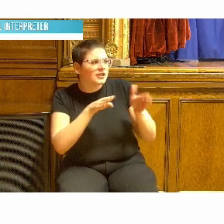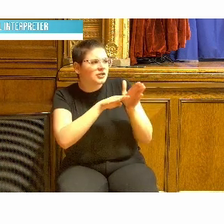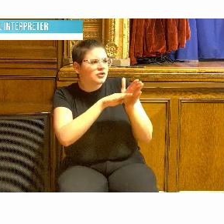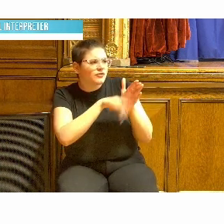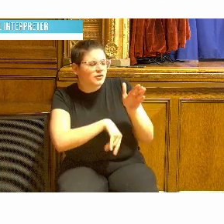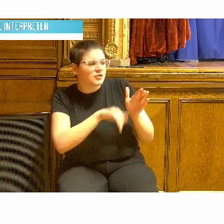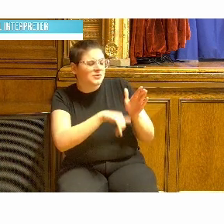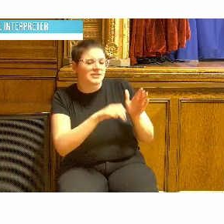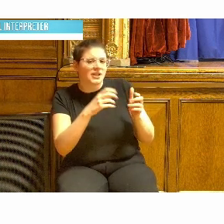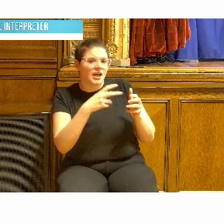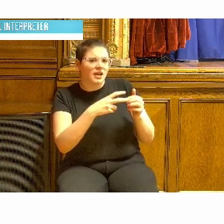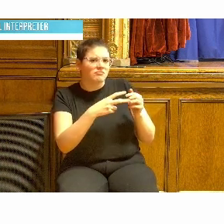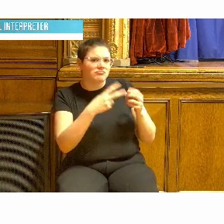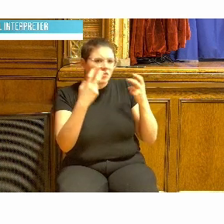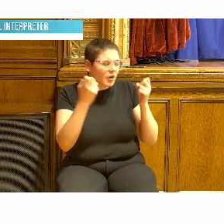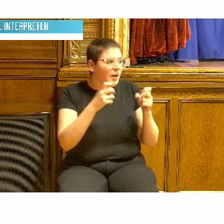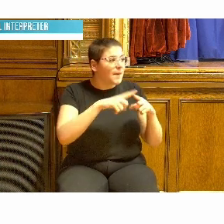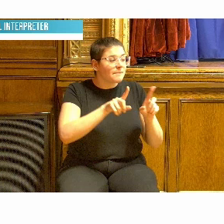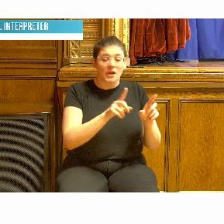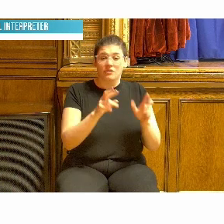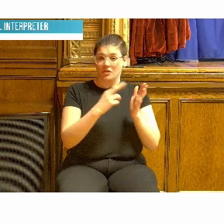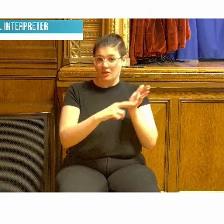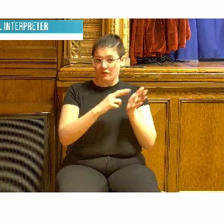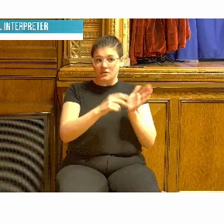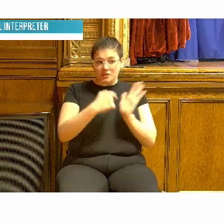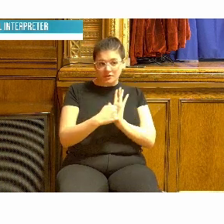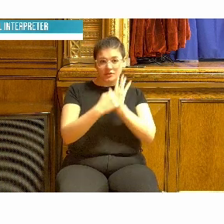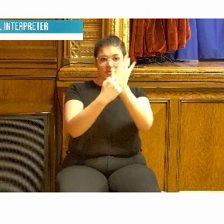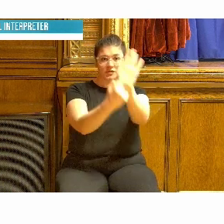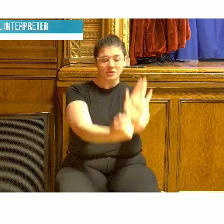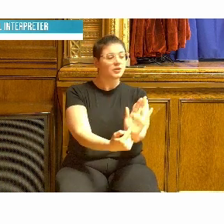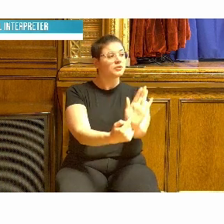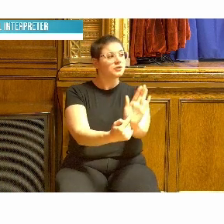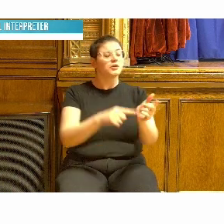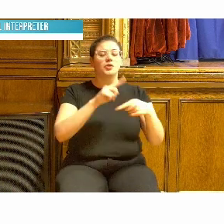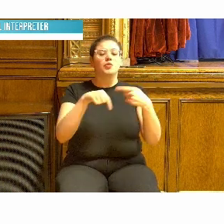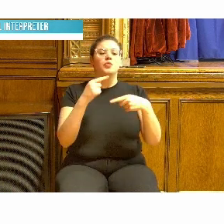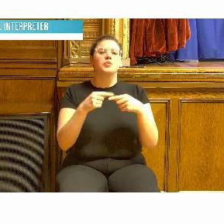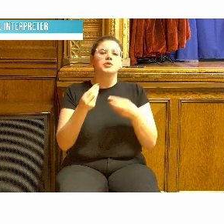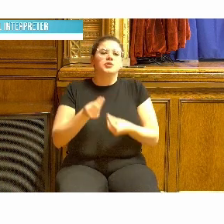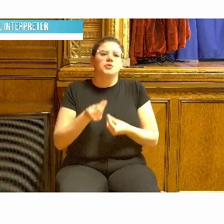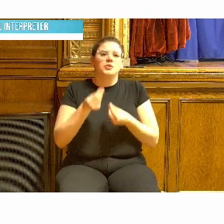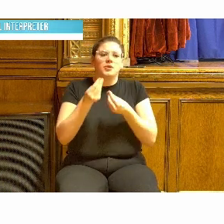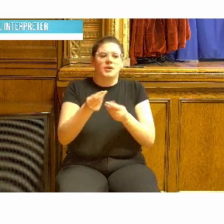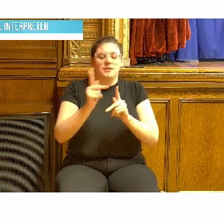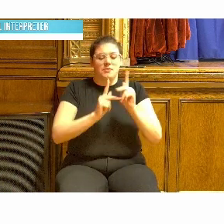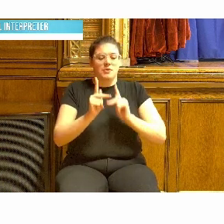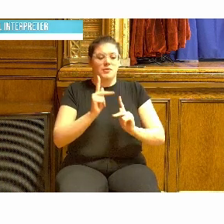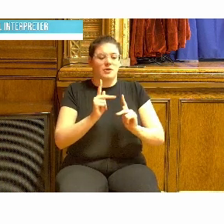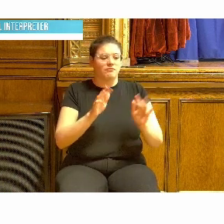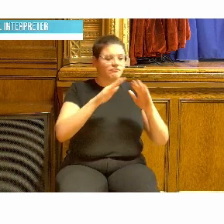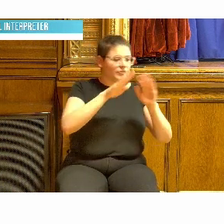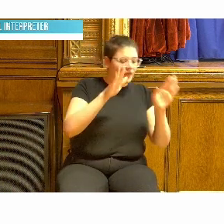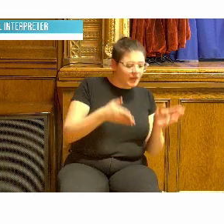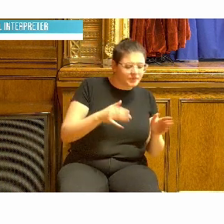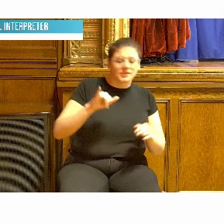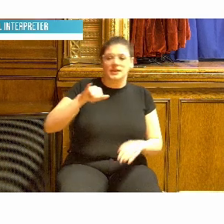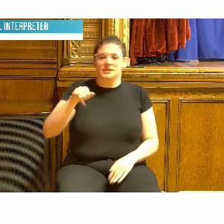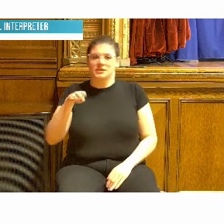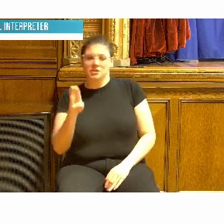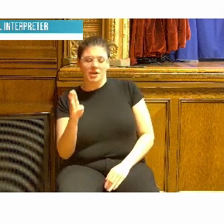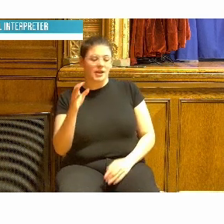communities, and yet the research shows that when you provide people with housing and jobs